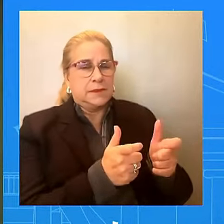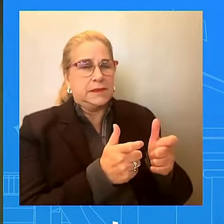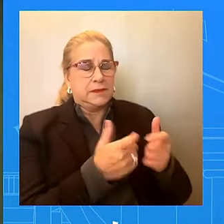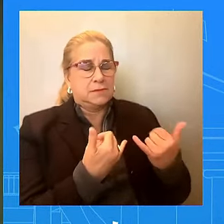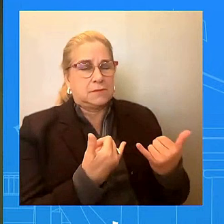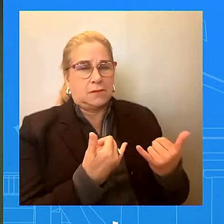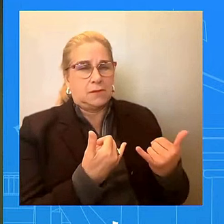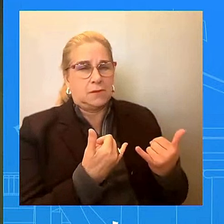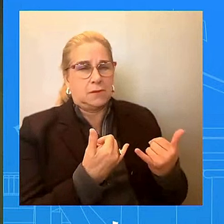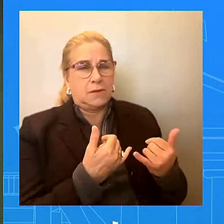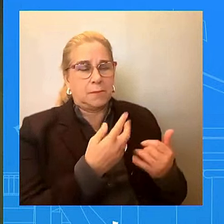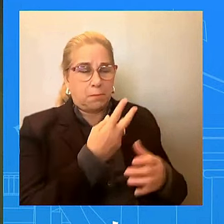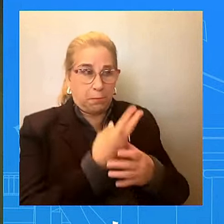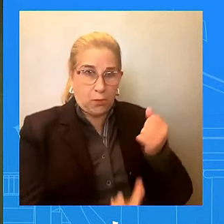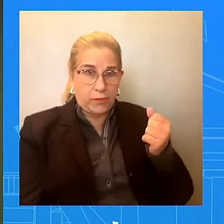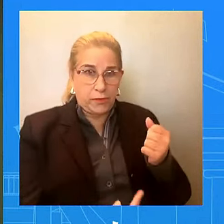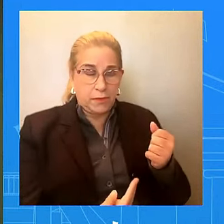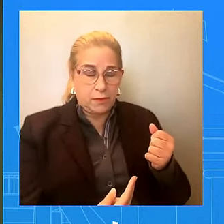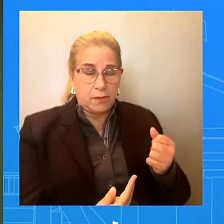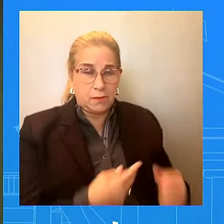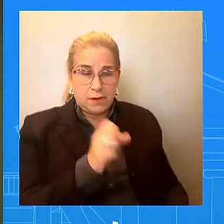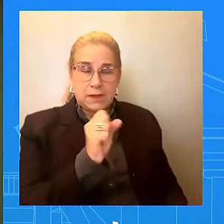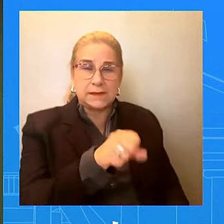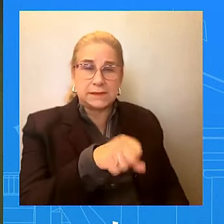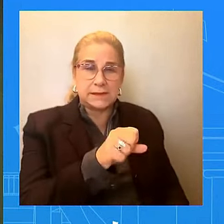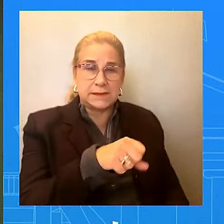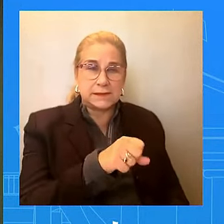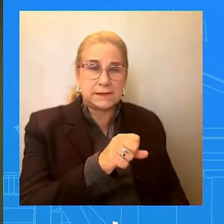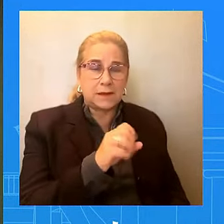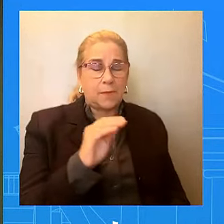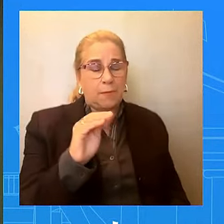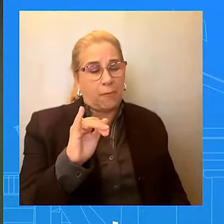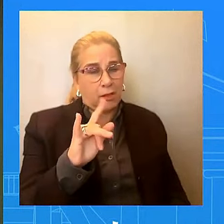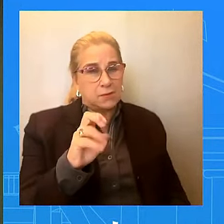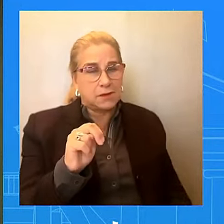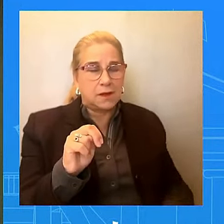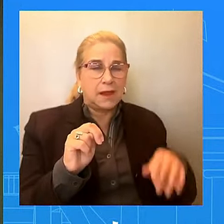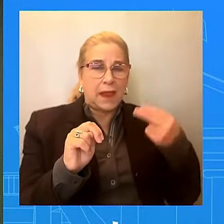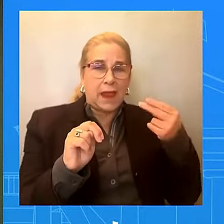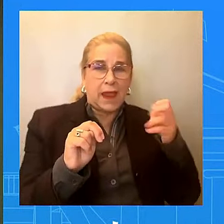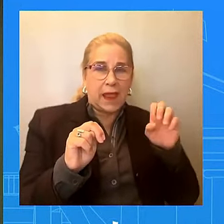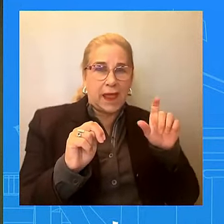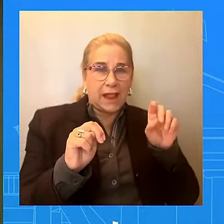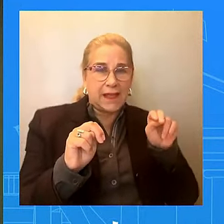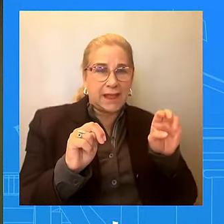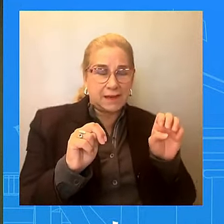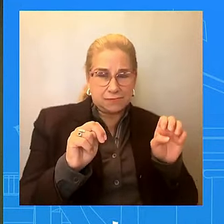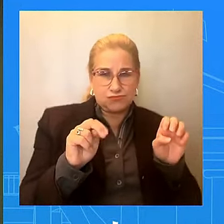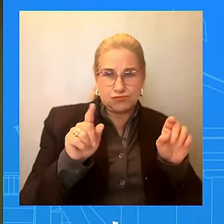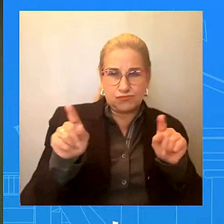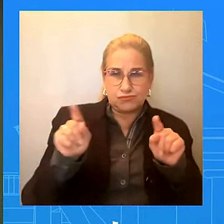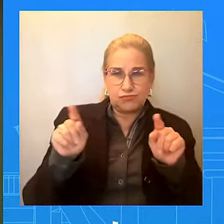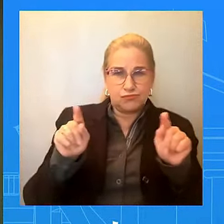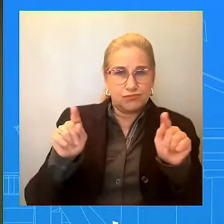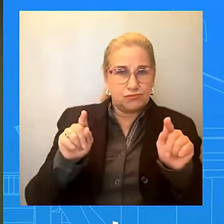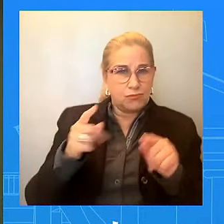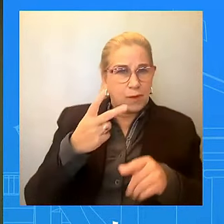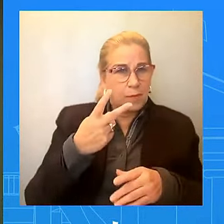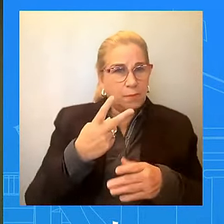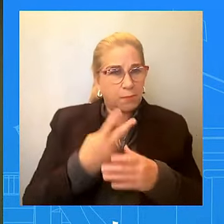Milton, and the associated, it's very important to remember, the tornadoes associated with the hurricane. That being